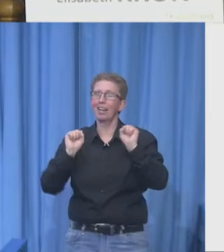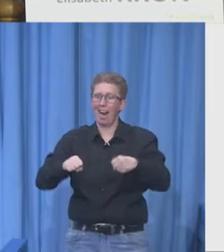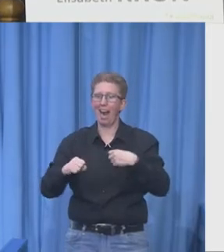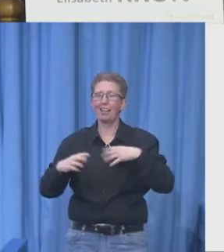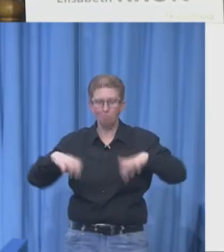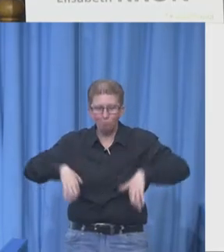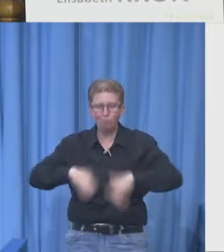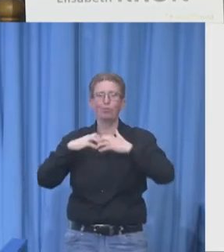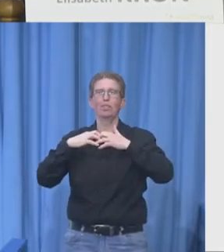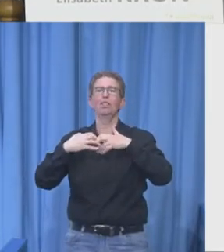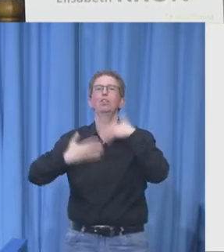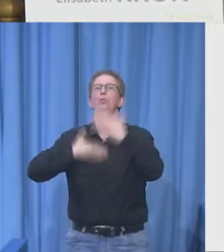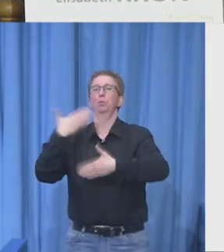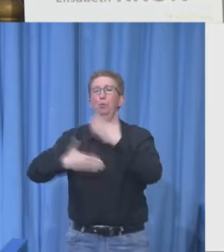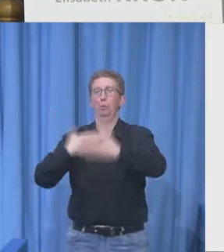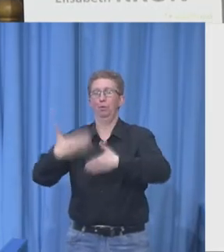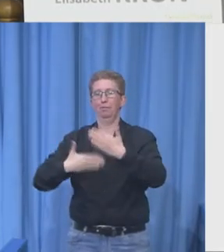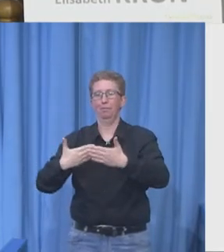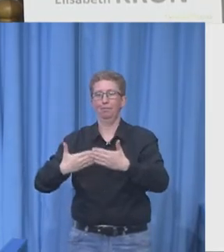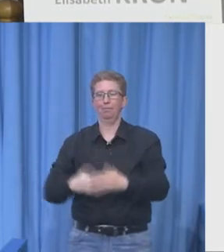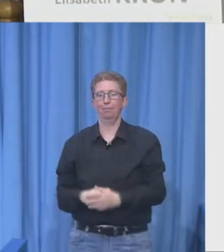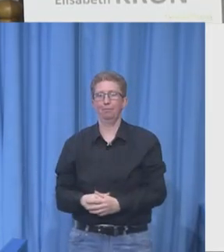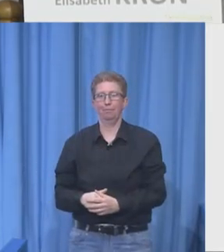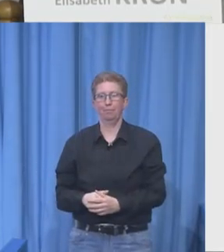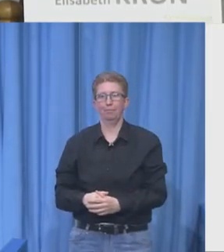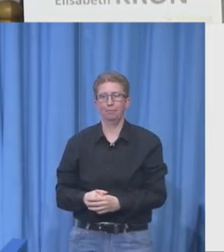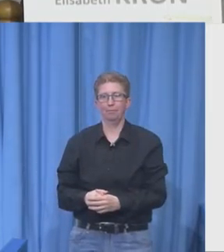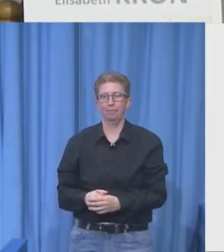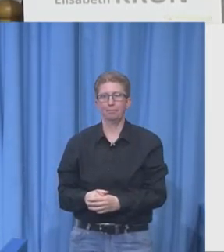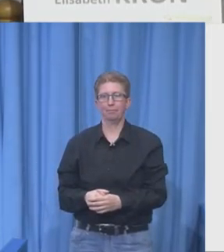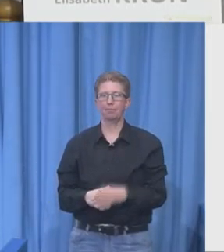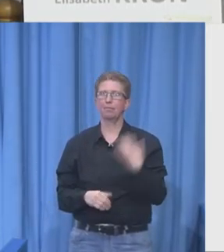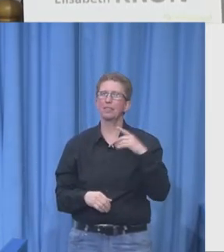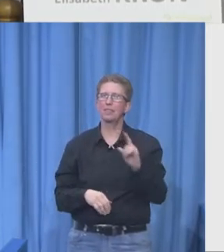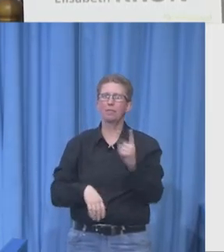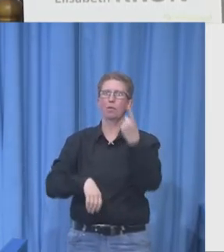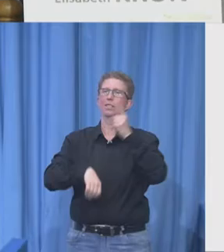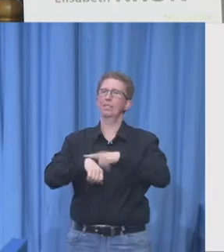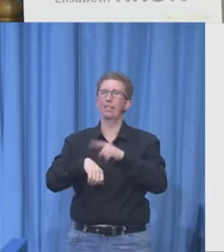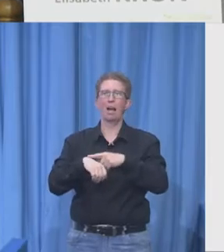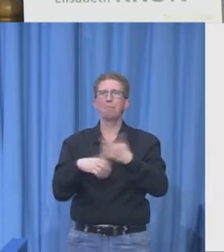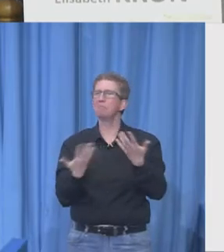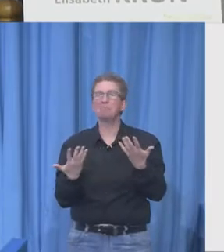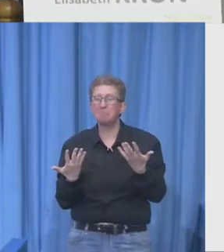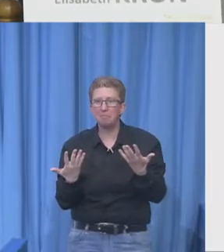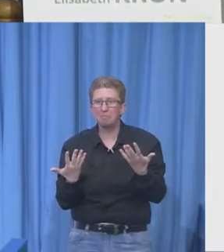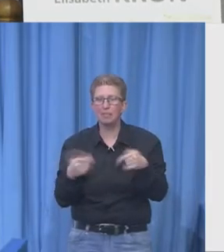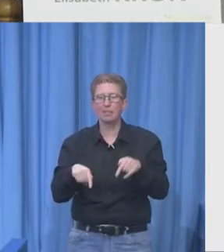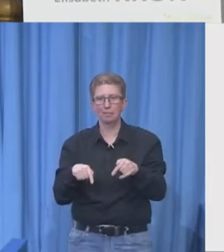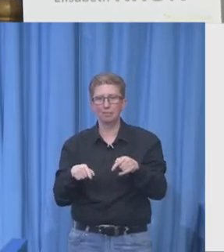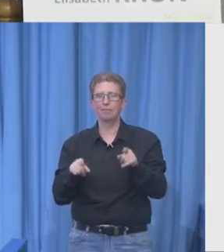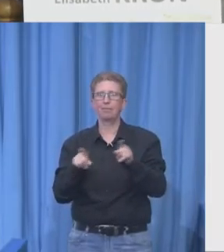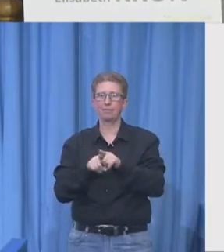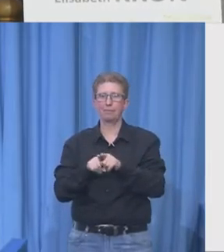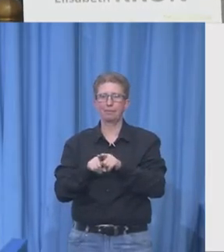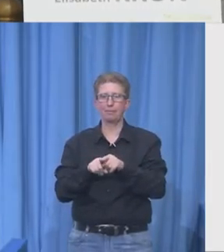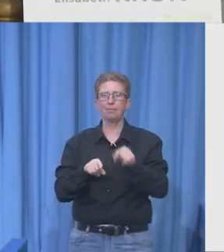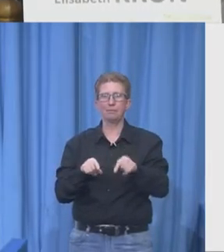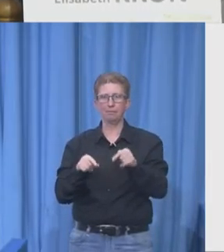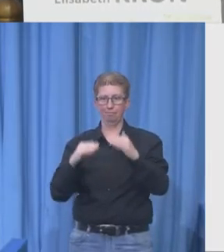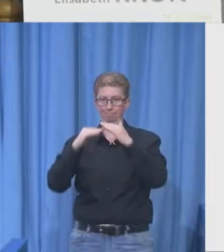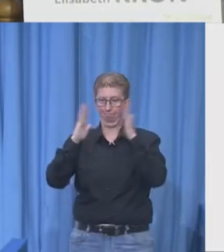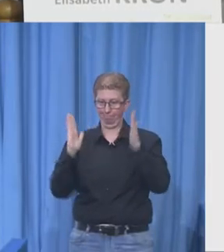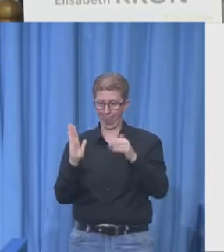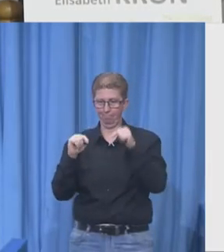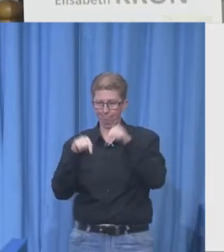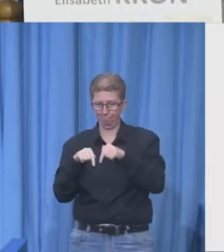model because the enterprise did not have a headcount. So slowly, slowly, we found